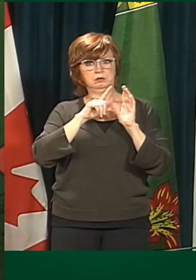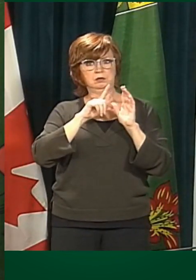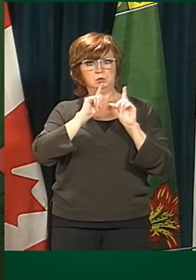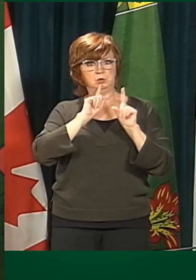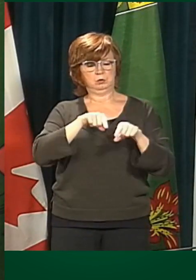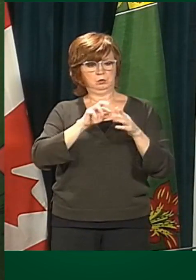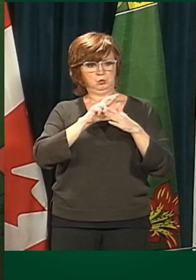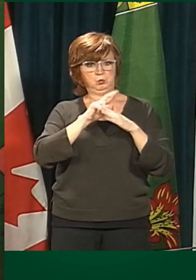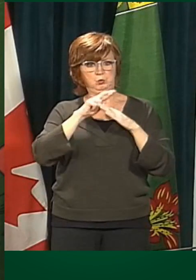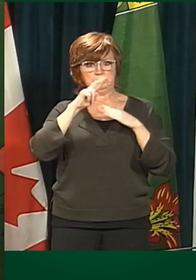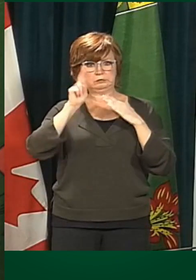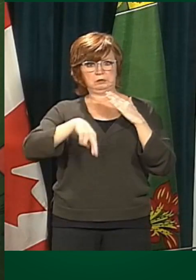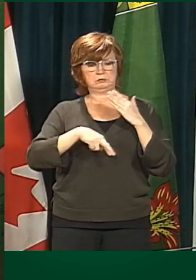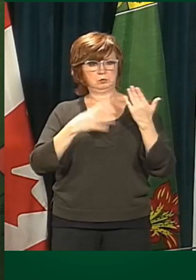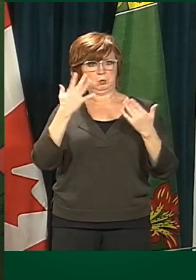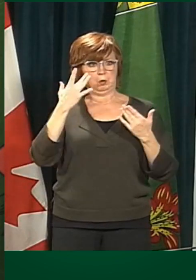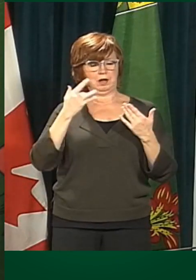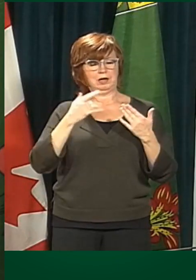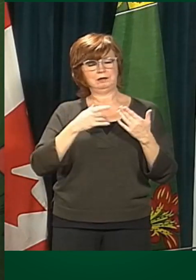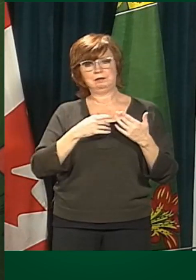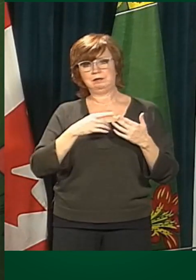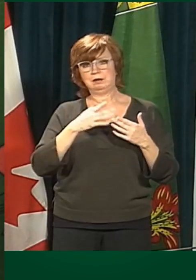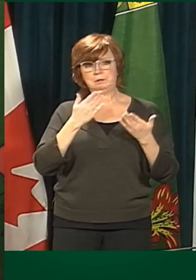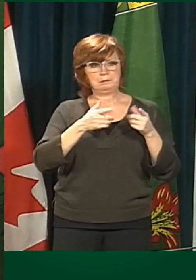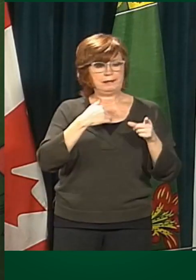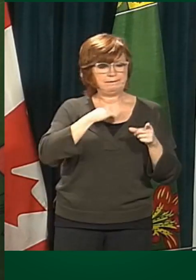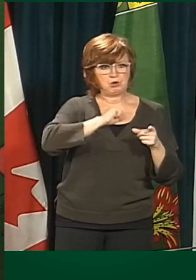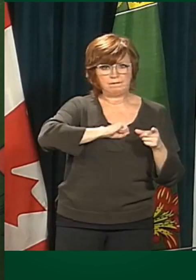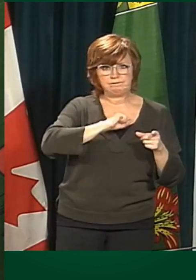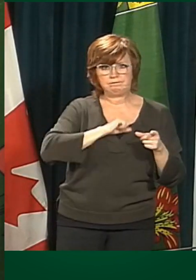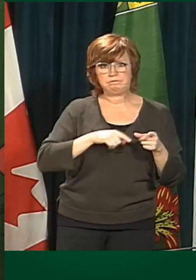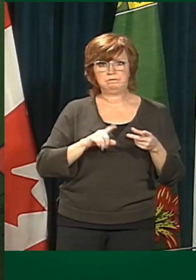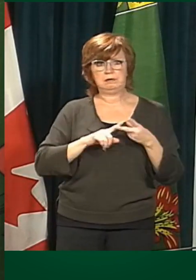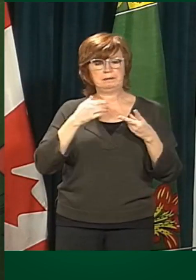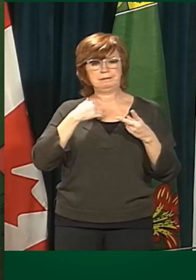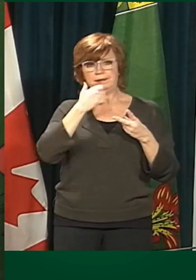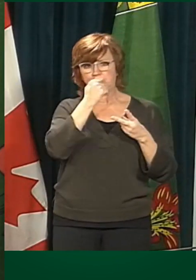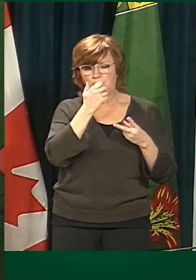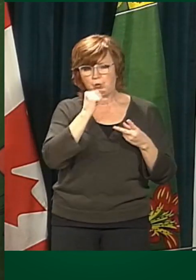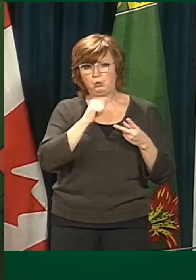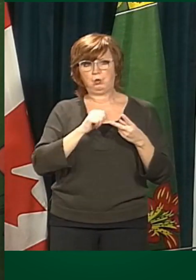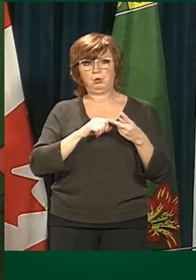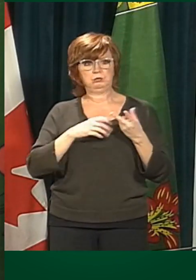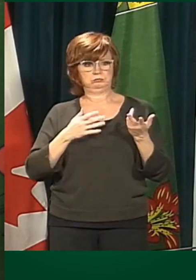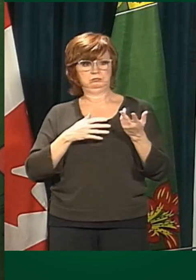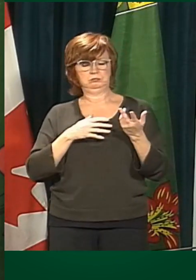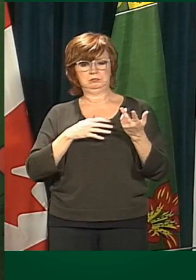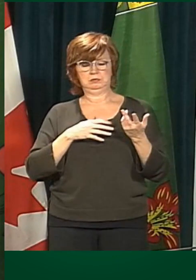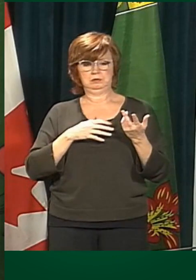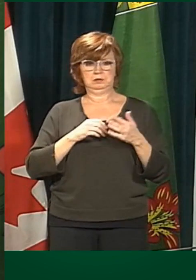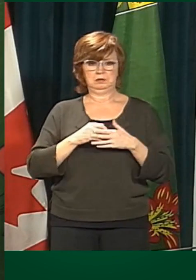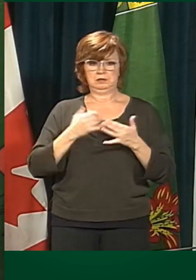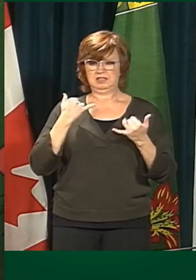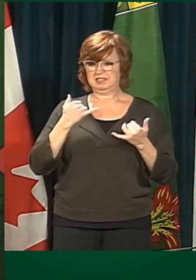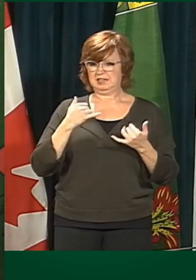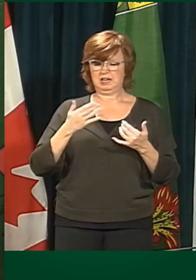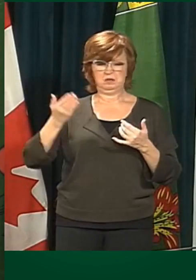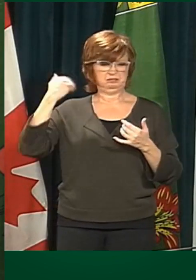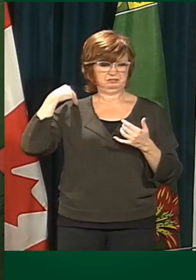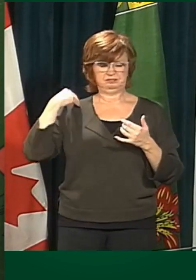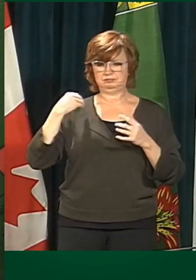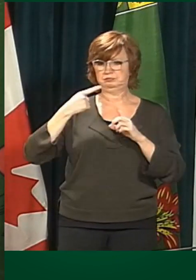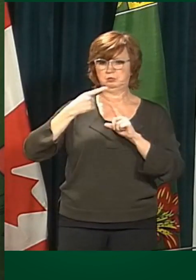respiratory illness wane as we enter spring and summer, there'll be less symptoms requiring people to seek testing in the first